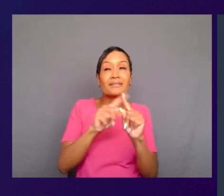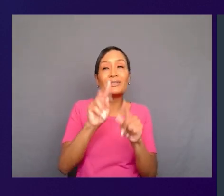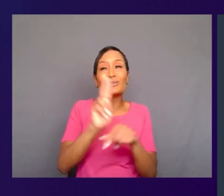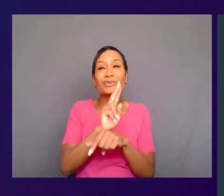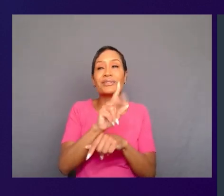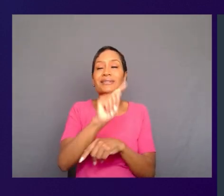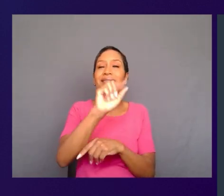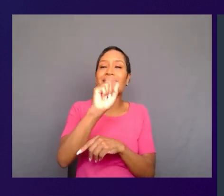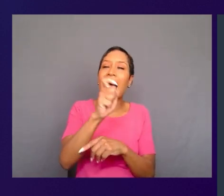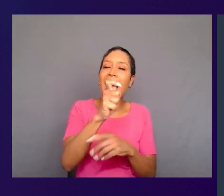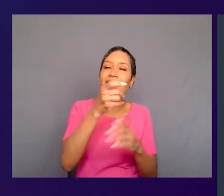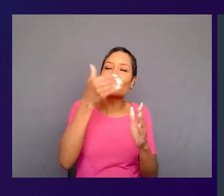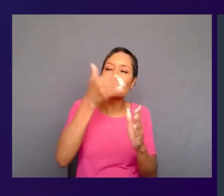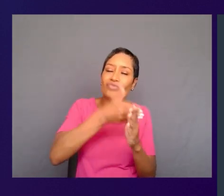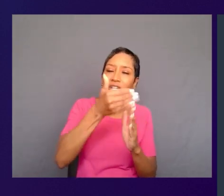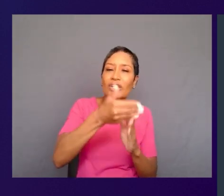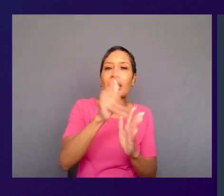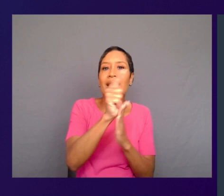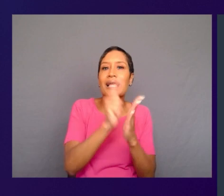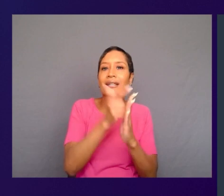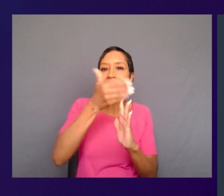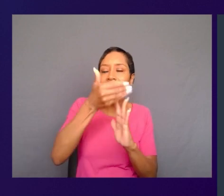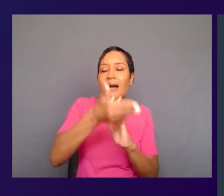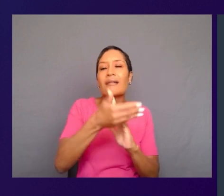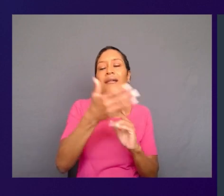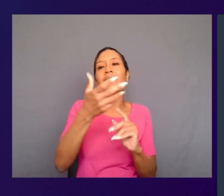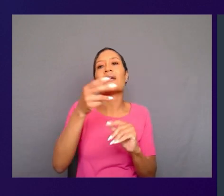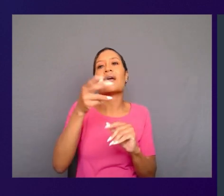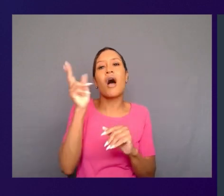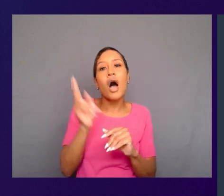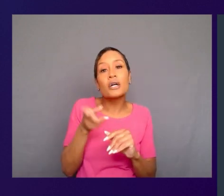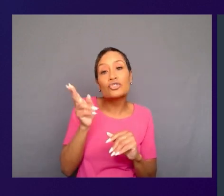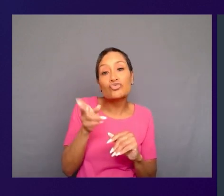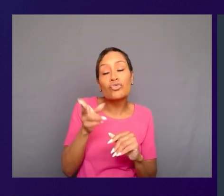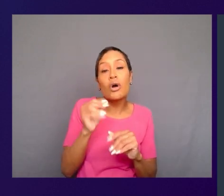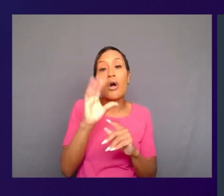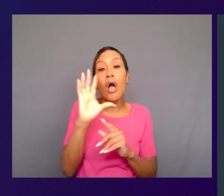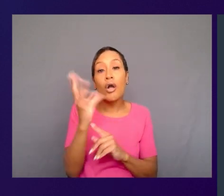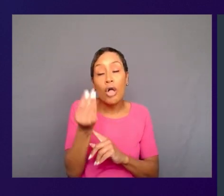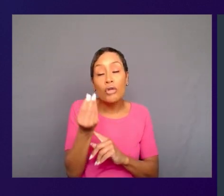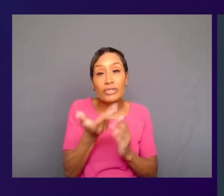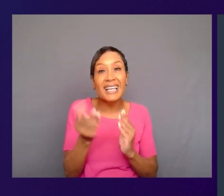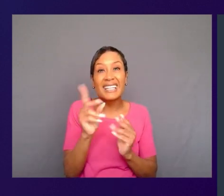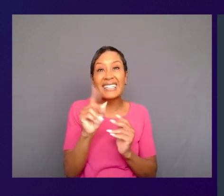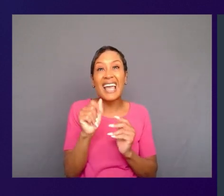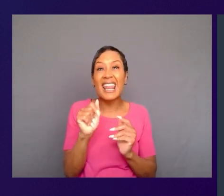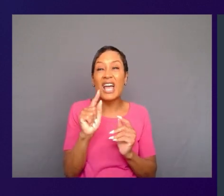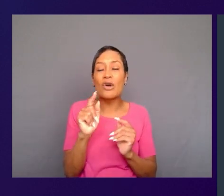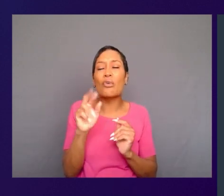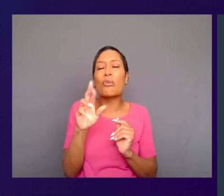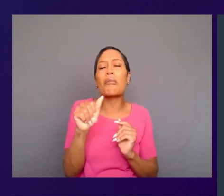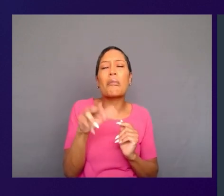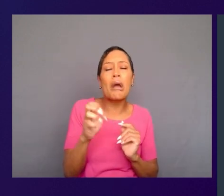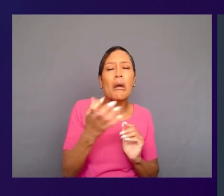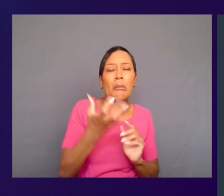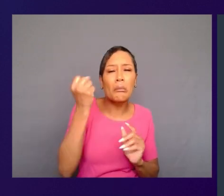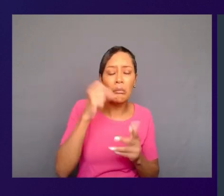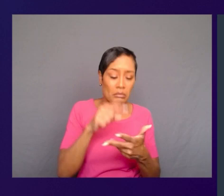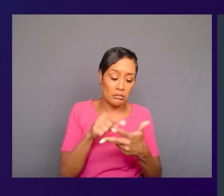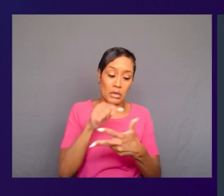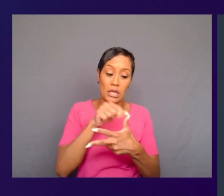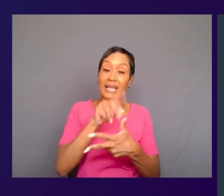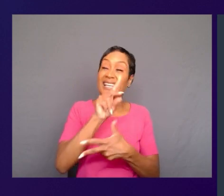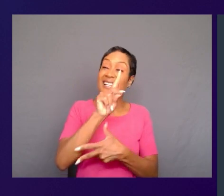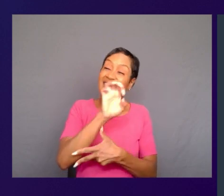tax records, legal documents, cultural and historical archives where data is rarely accessed, Amazon S3 Glacier Deep